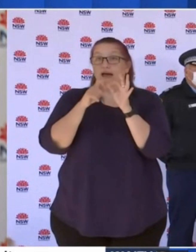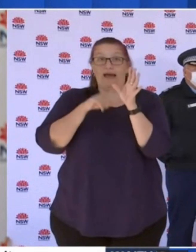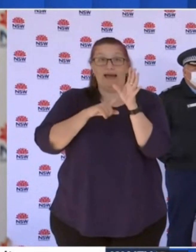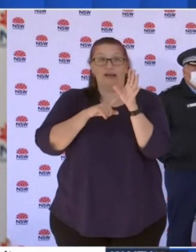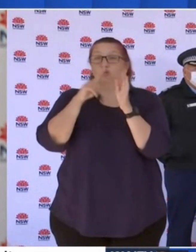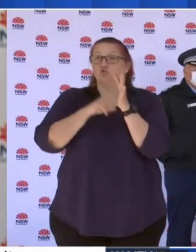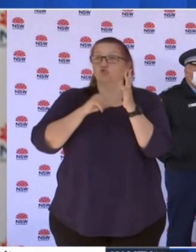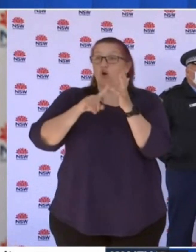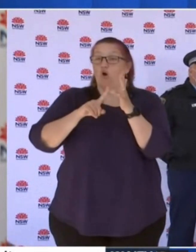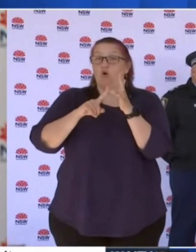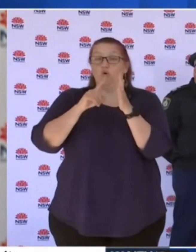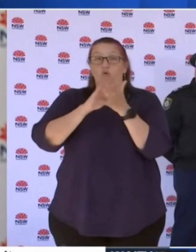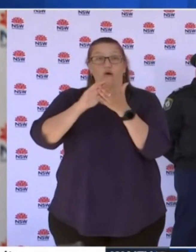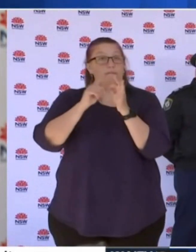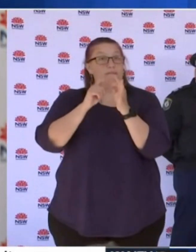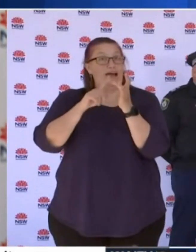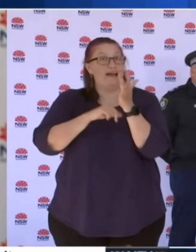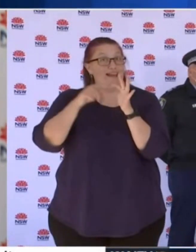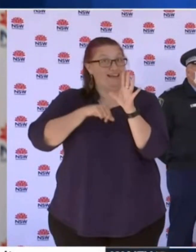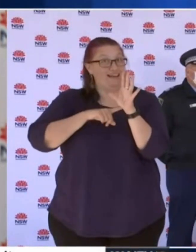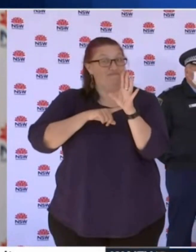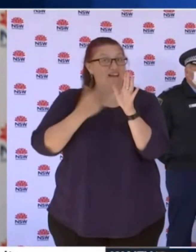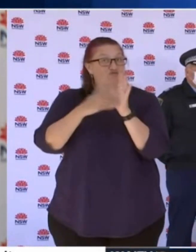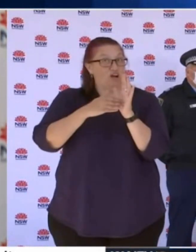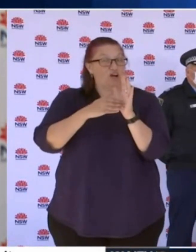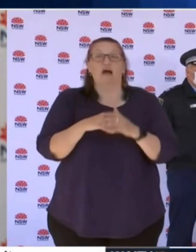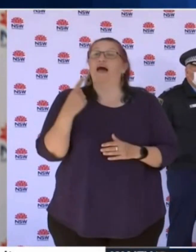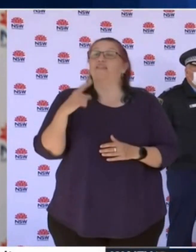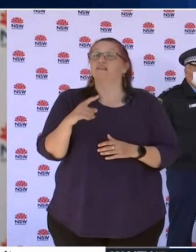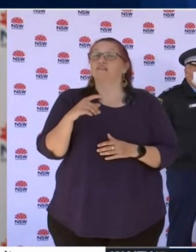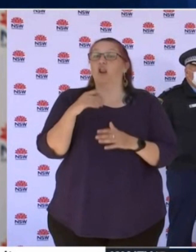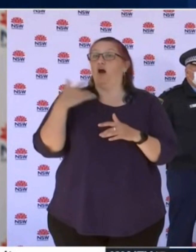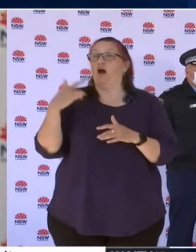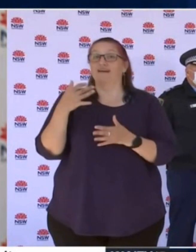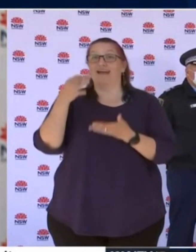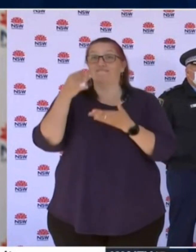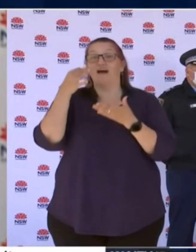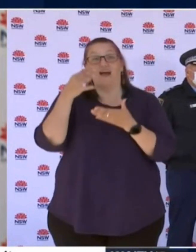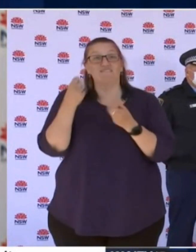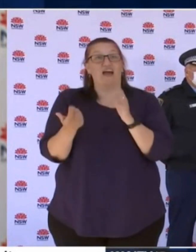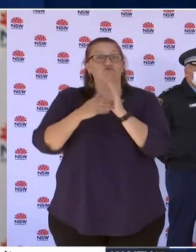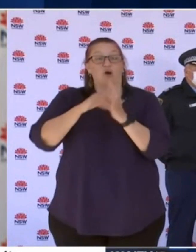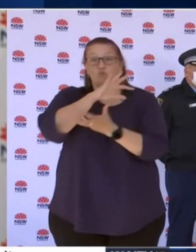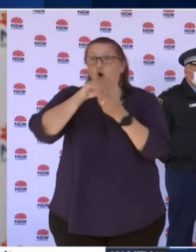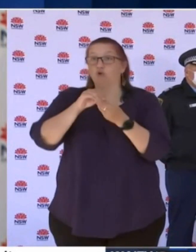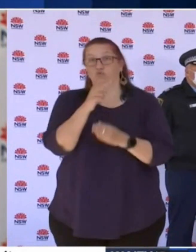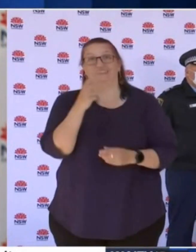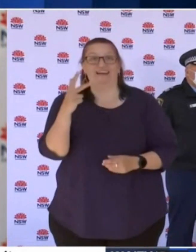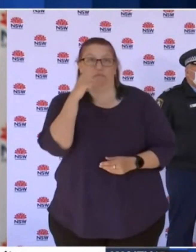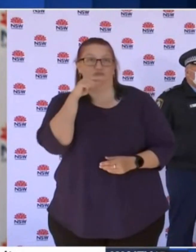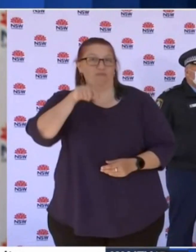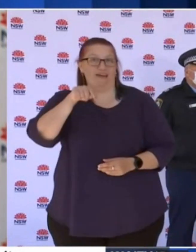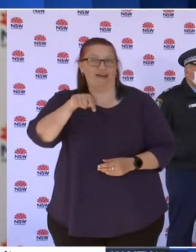number linked to the Life Cafe at Bondi Beach is now 28, 7 of whom acquired their infection at the cafe,